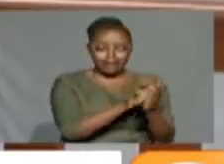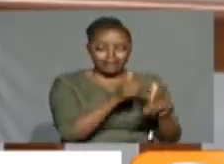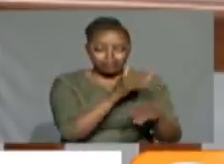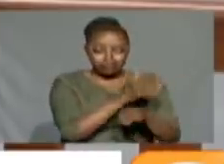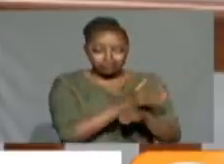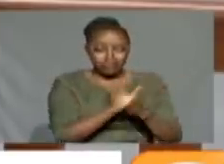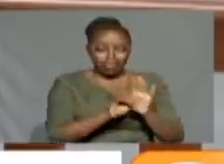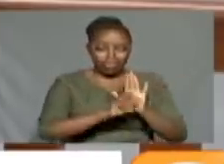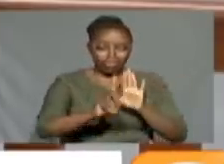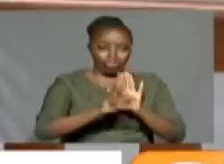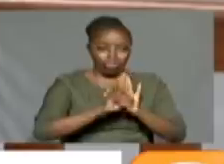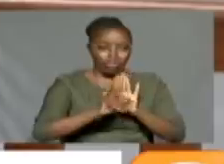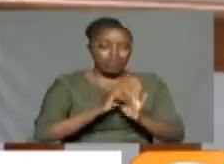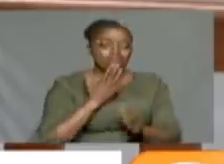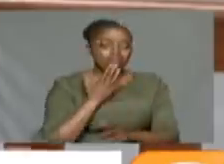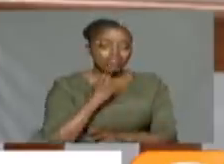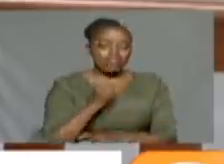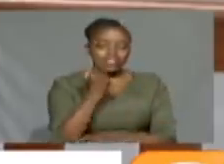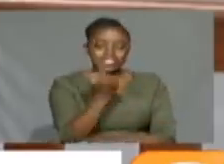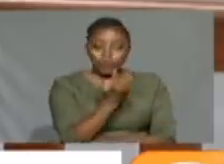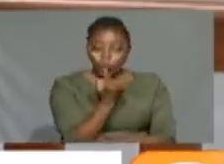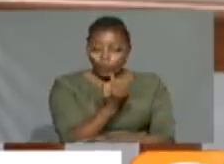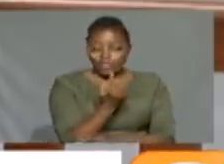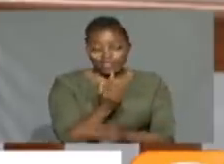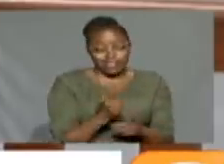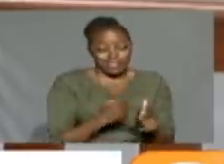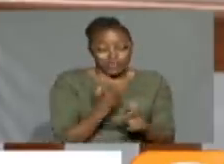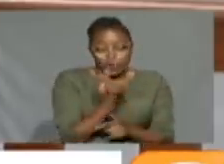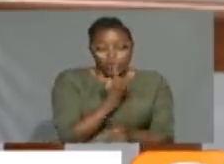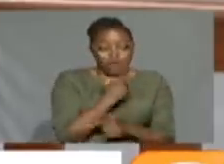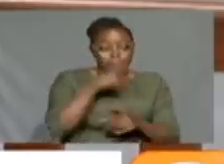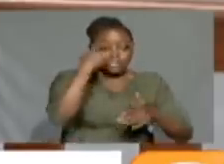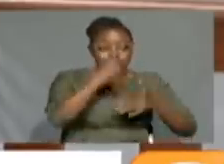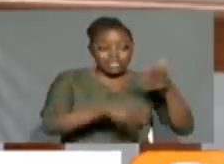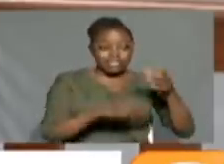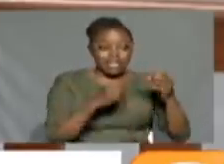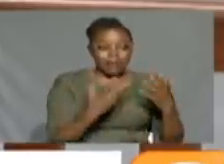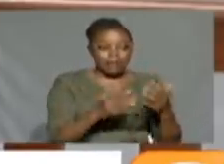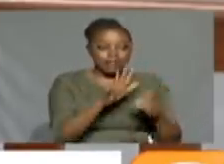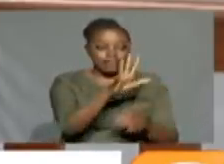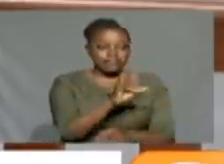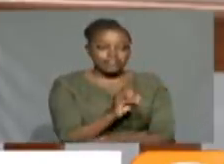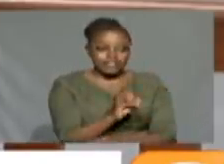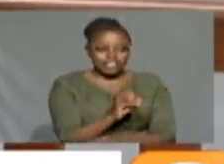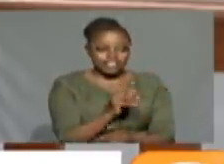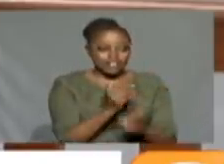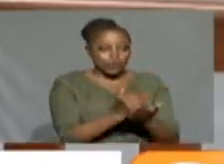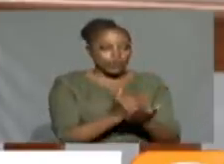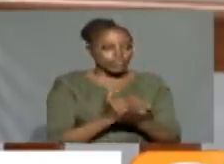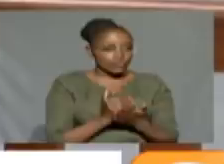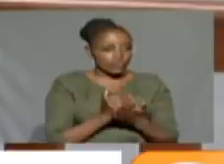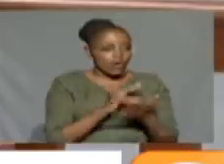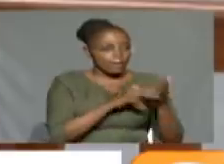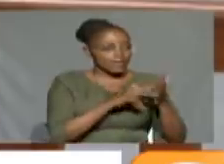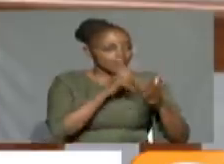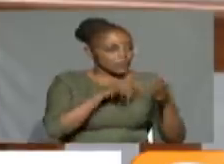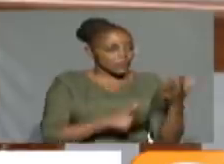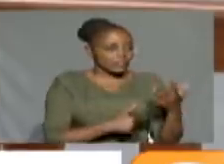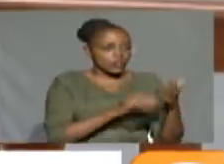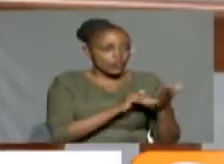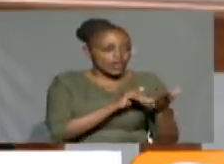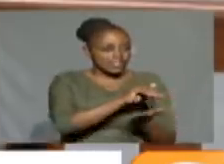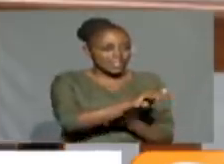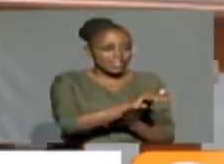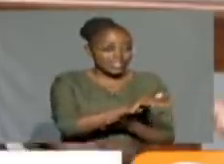and fro, maybe 500 shillings, and yet you'd only be charged 50 shillings withdrawal charge. So essentially you are